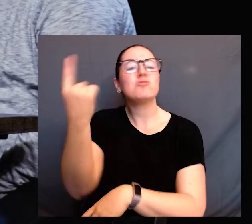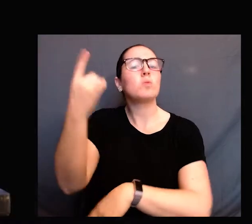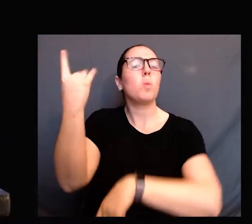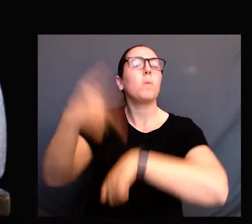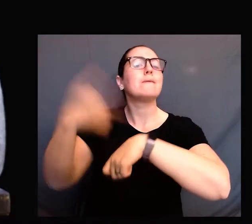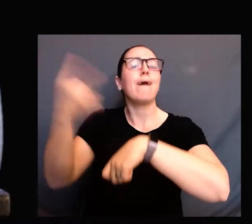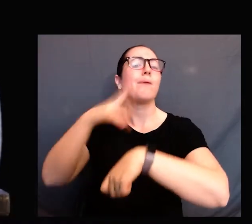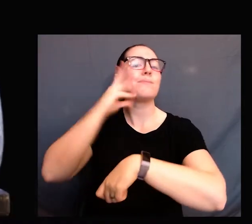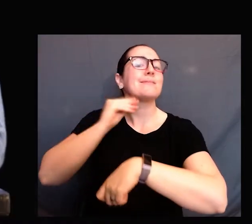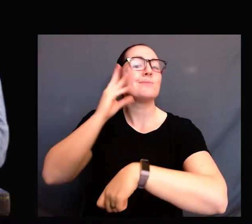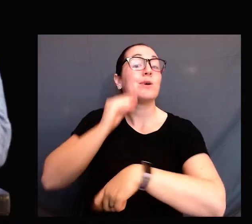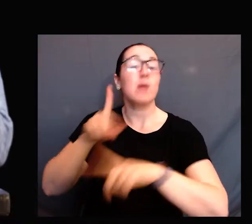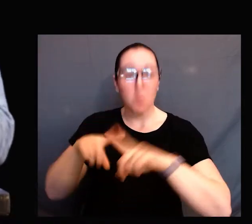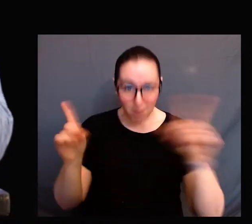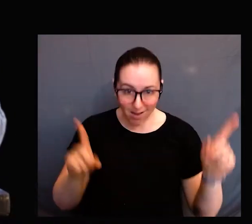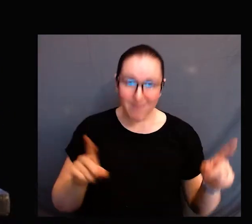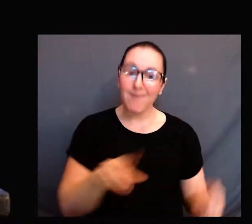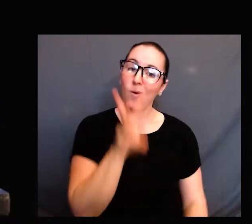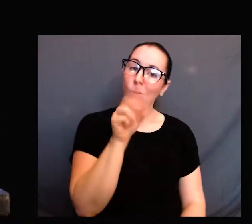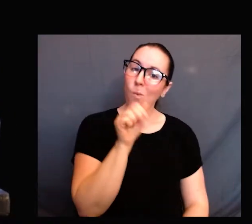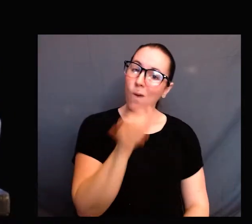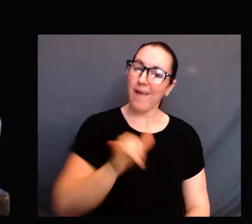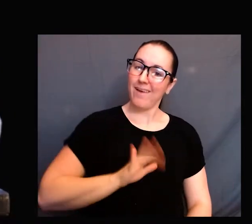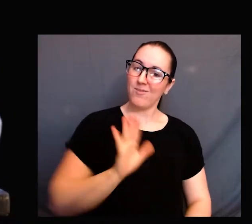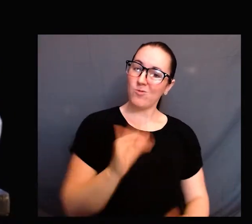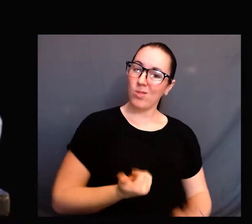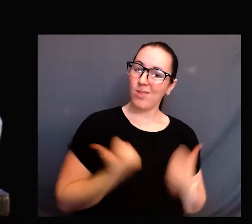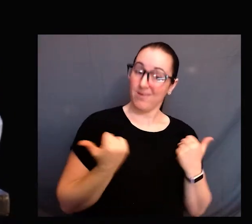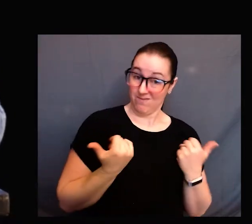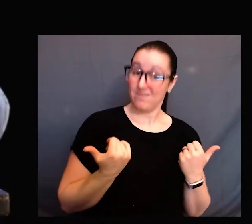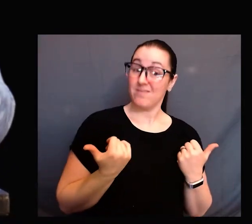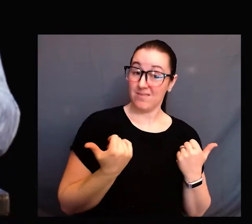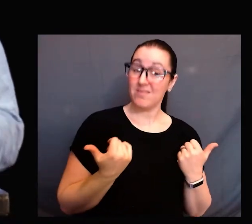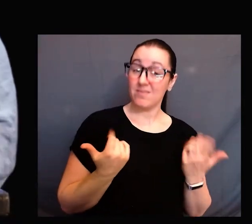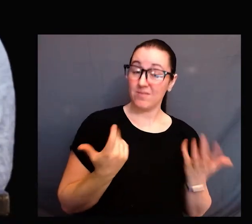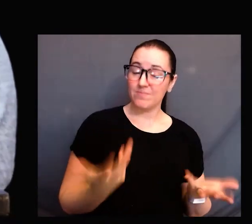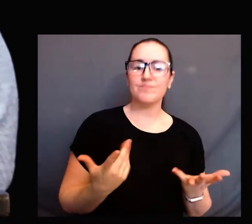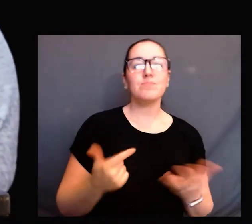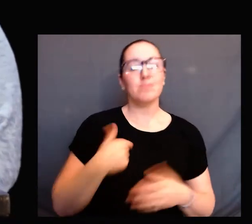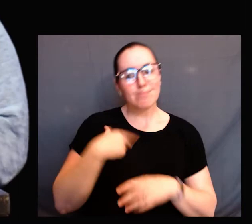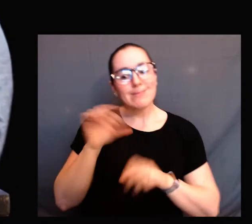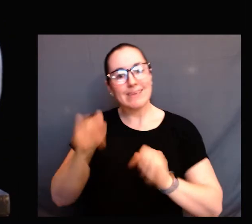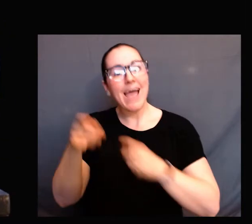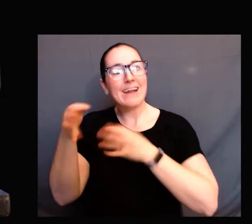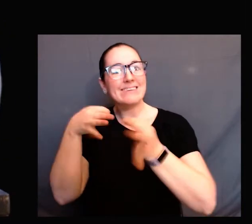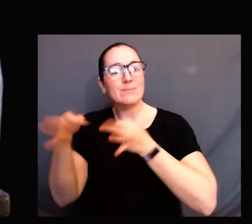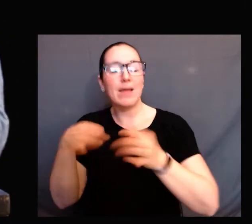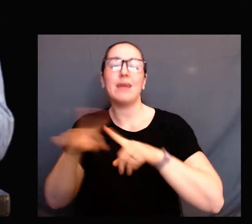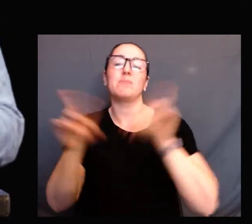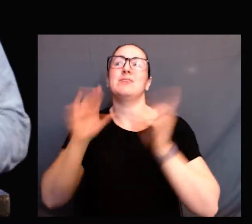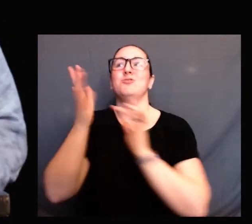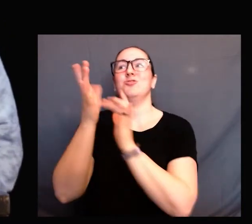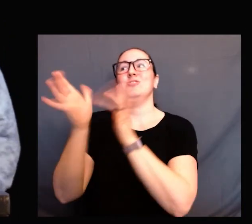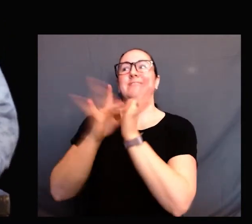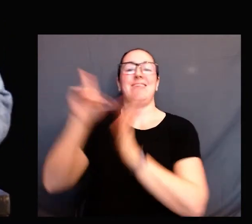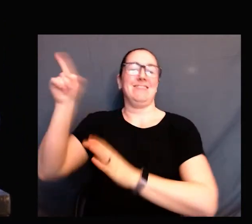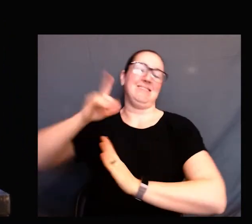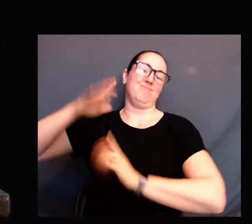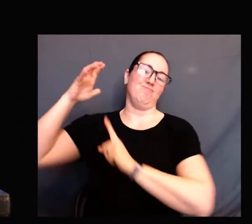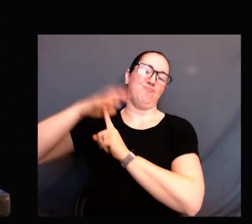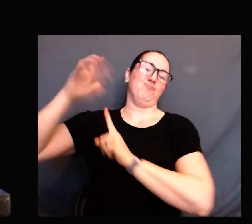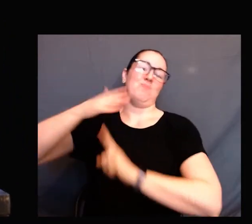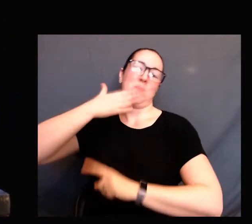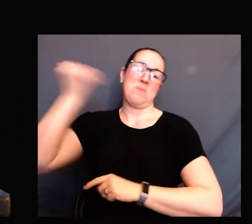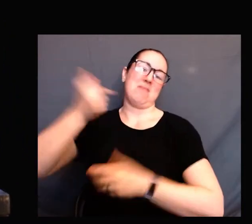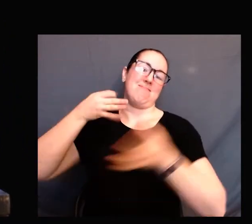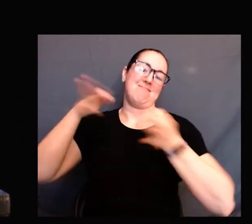experience, but it is a way of life. Now, I can explain it, but nobody can explain it like Jesus can. So I want